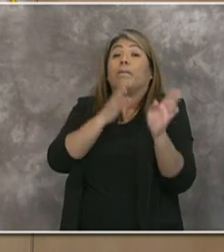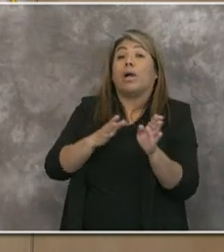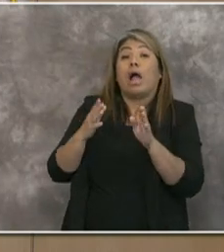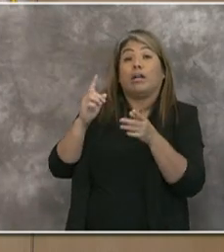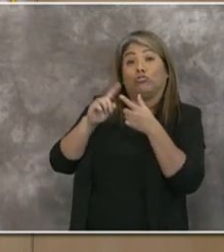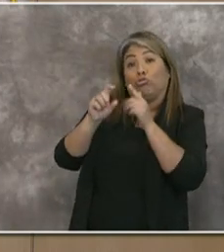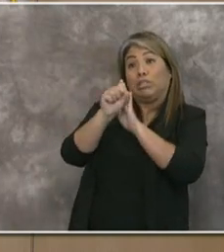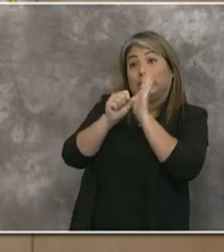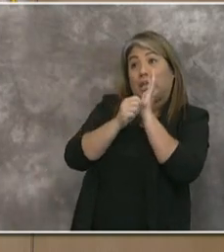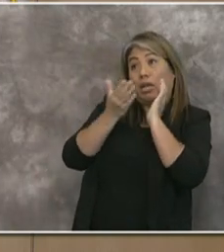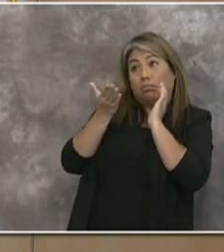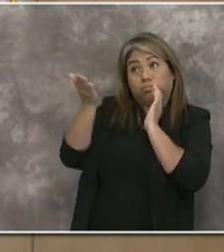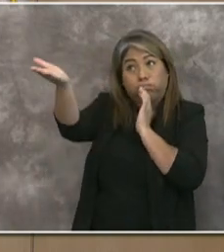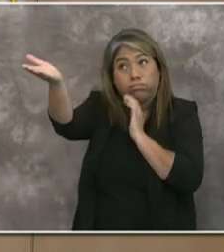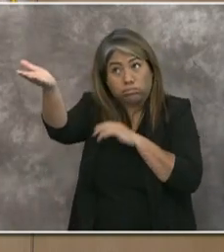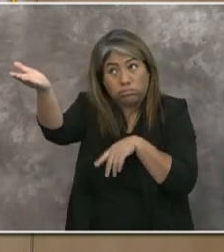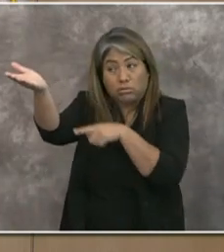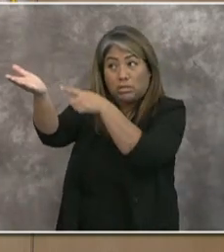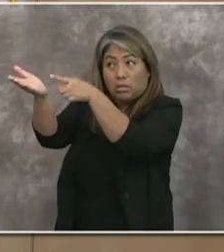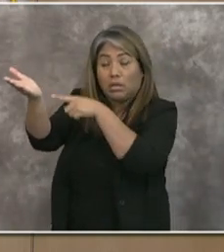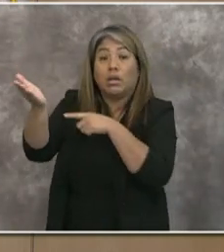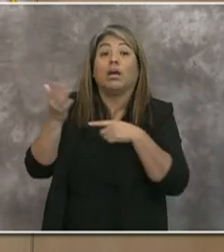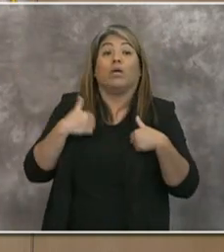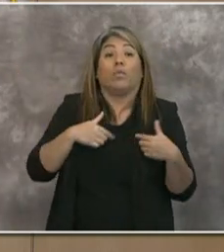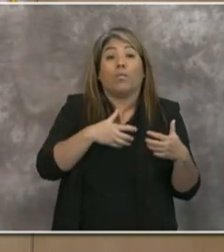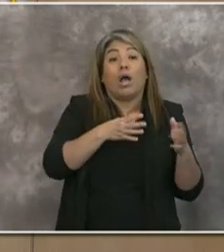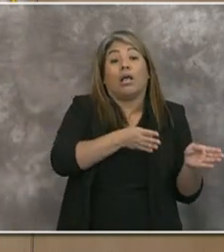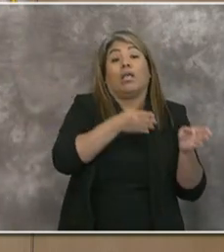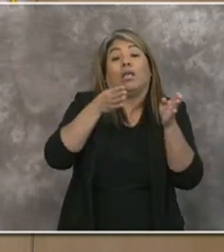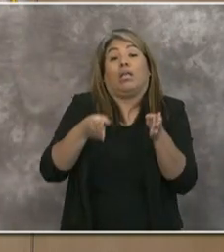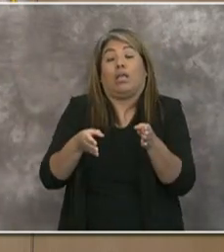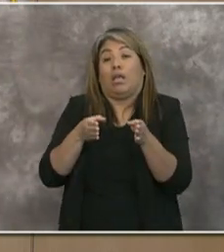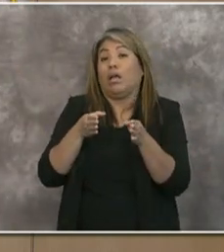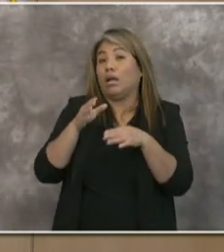advance. After we go into stage 2 on Friday,